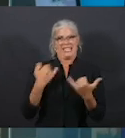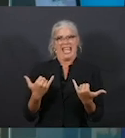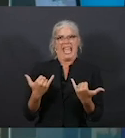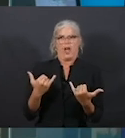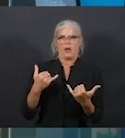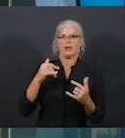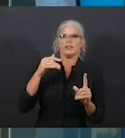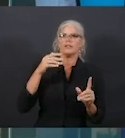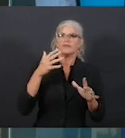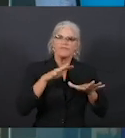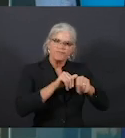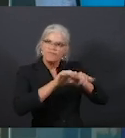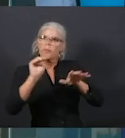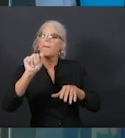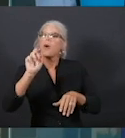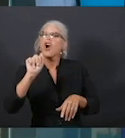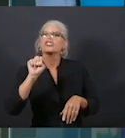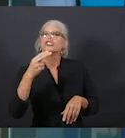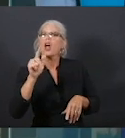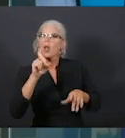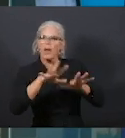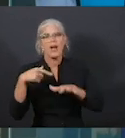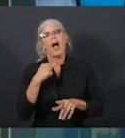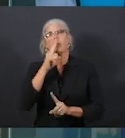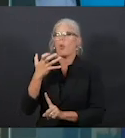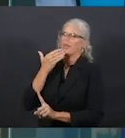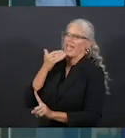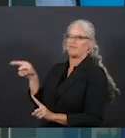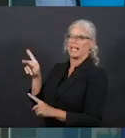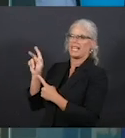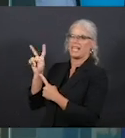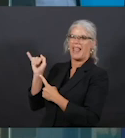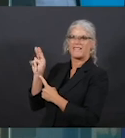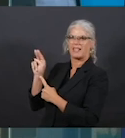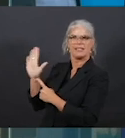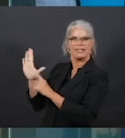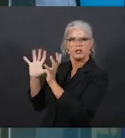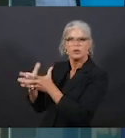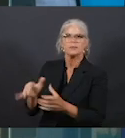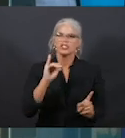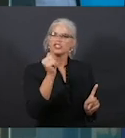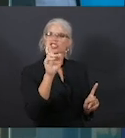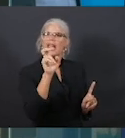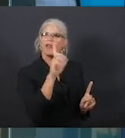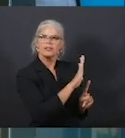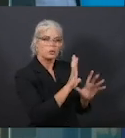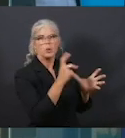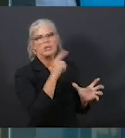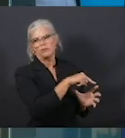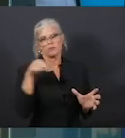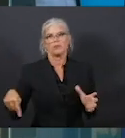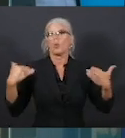and have been working very hard. And I want to thank Kevin and his team, Jared, everybody who's been, they've been working round the clock over the last few days